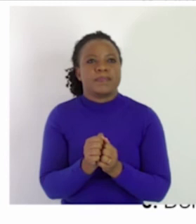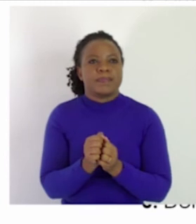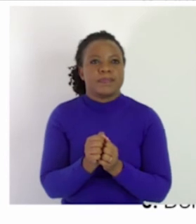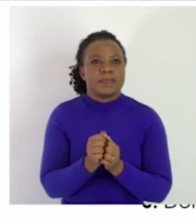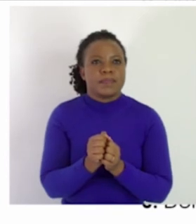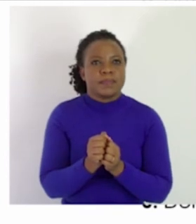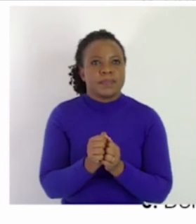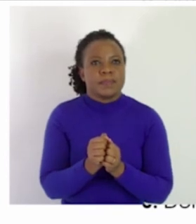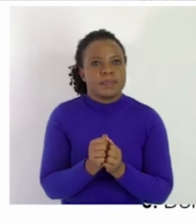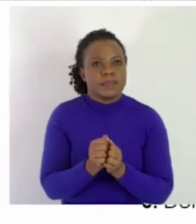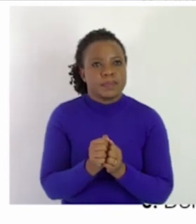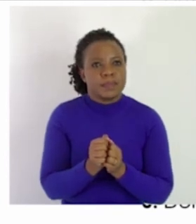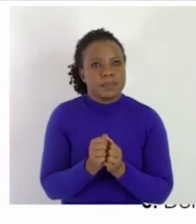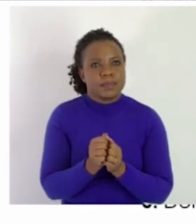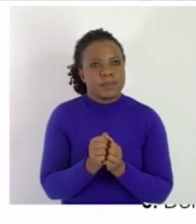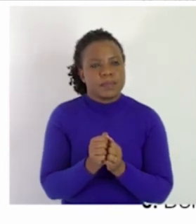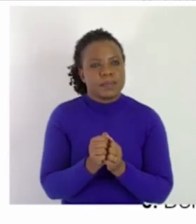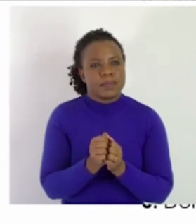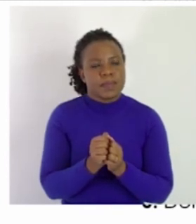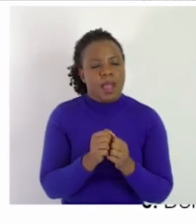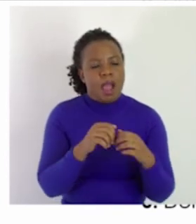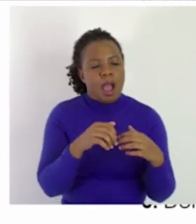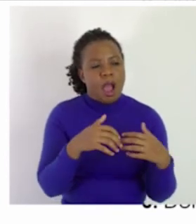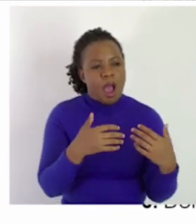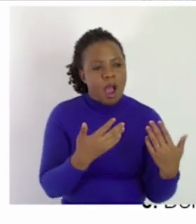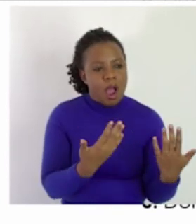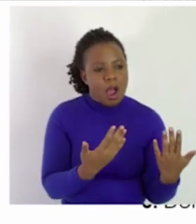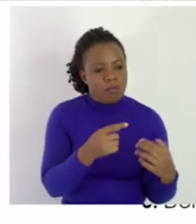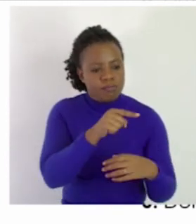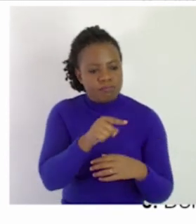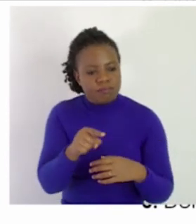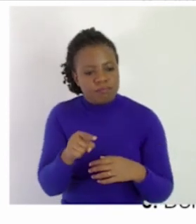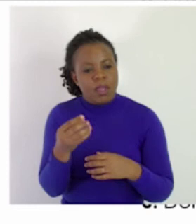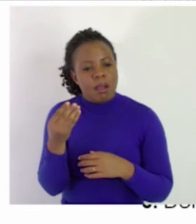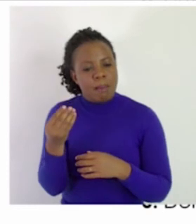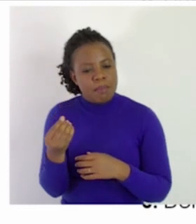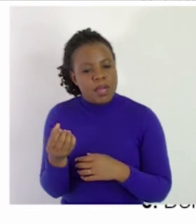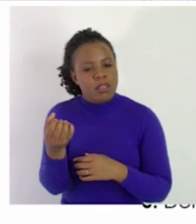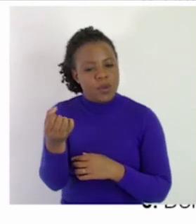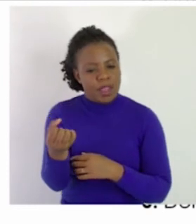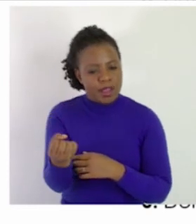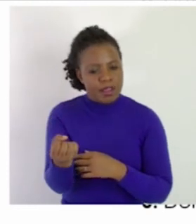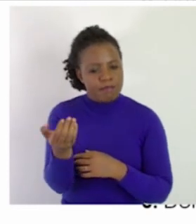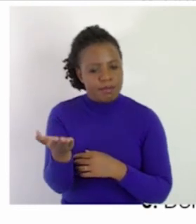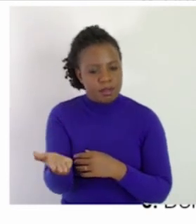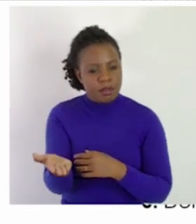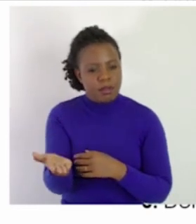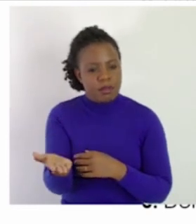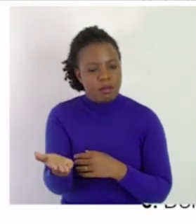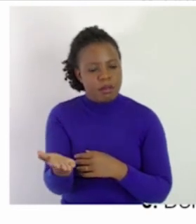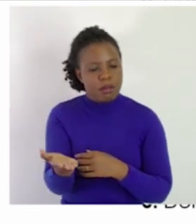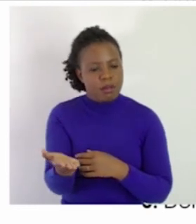How dash money do you have there? How dash money do you have there? Do